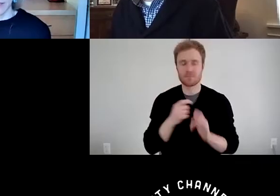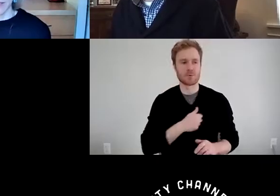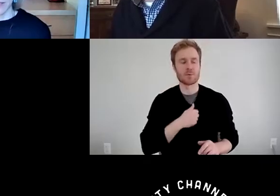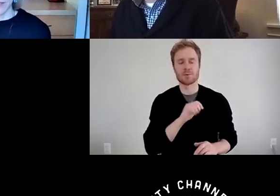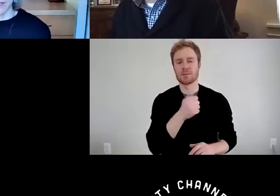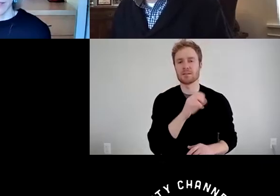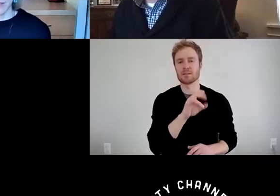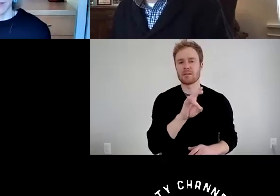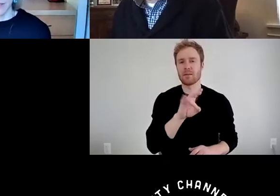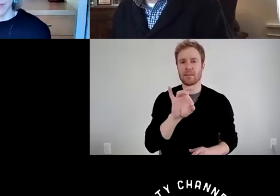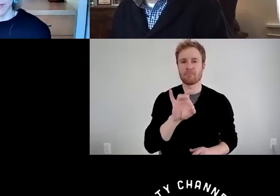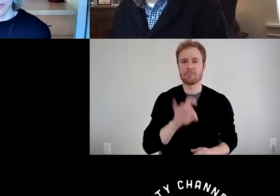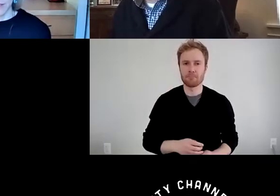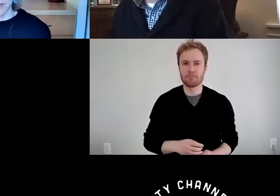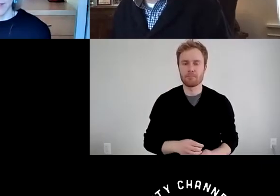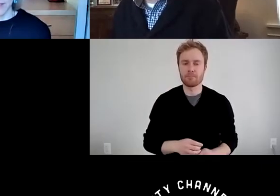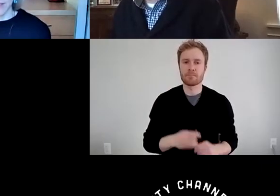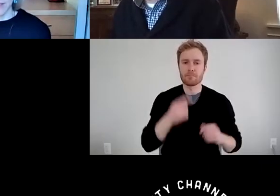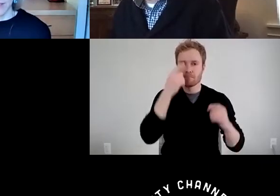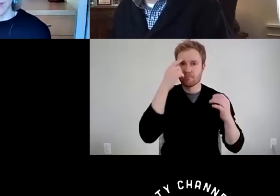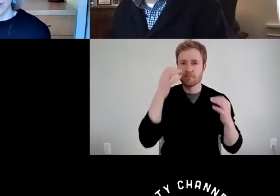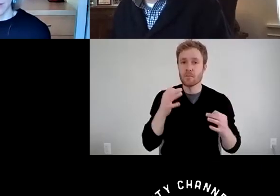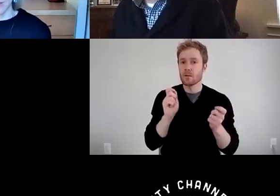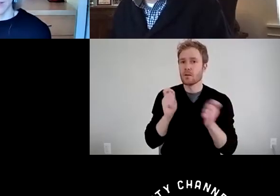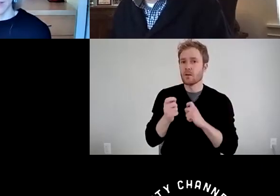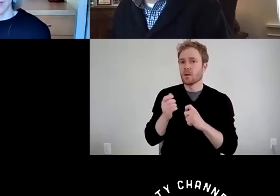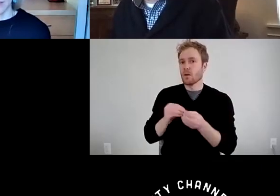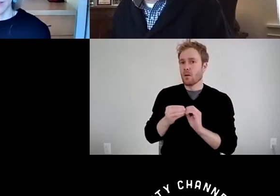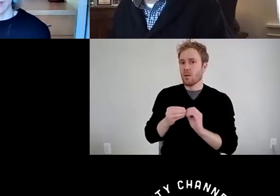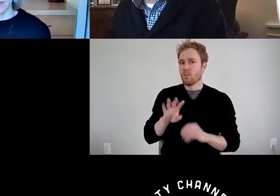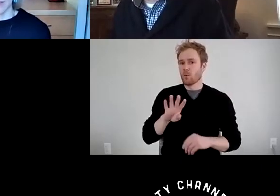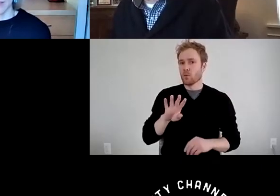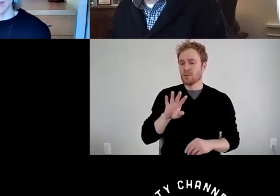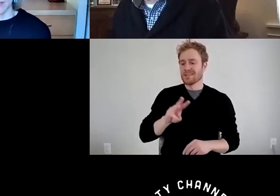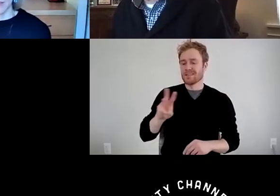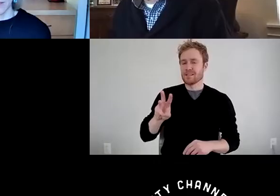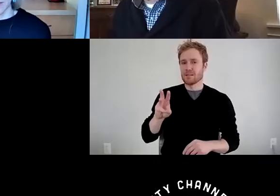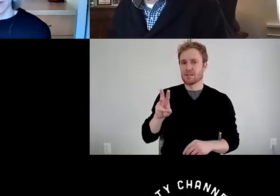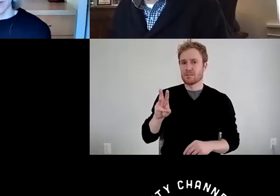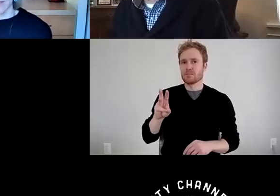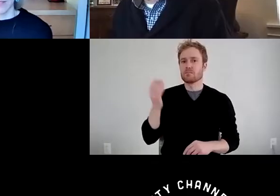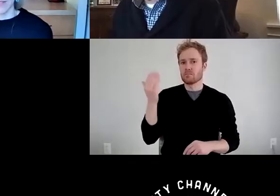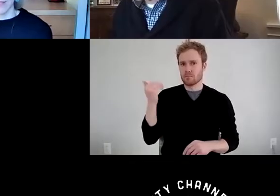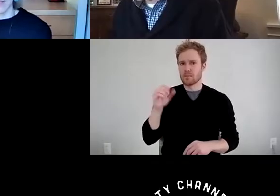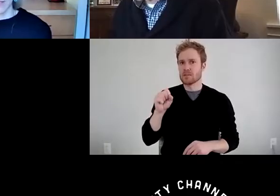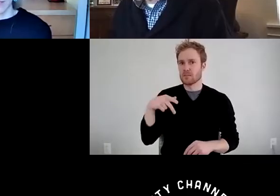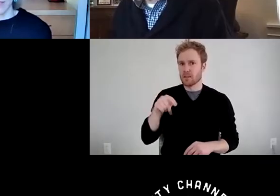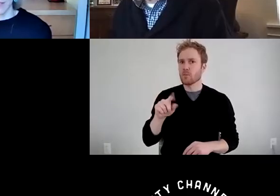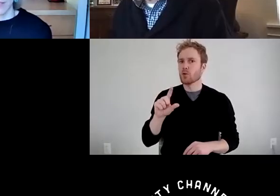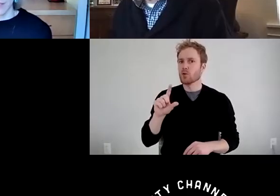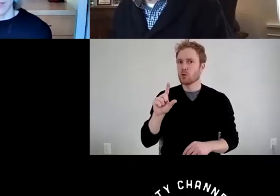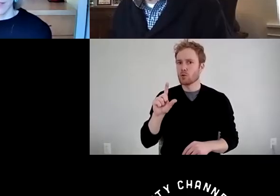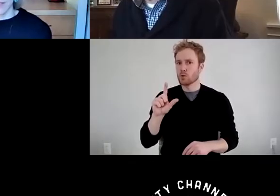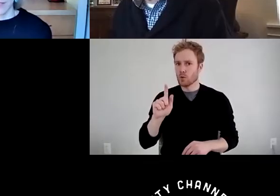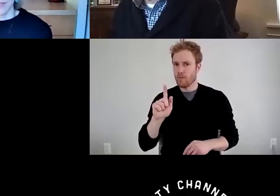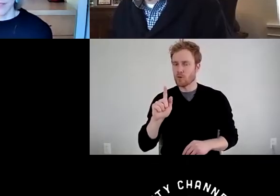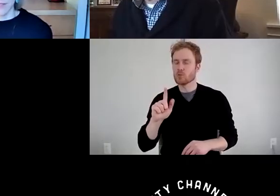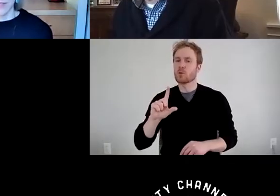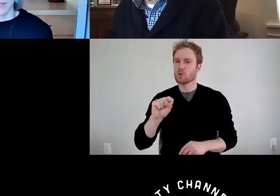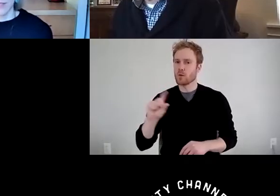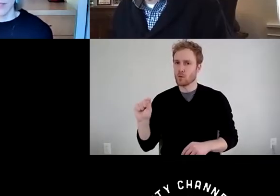favor say aye. Aye. Aye. Any opposed? Bill is recommended. Bill